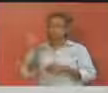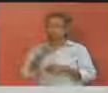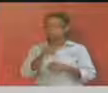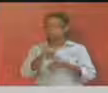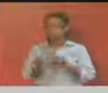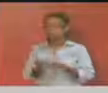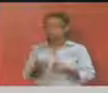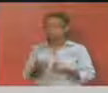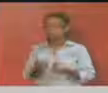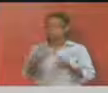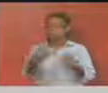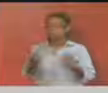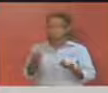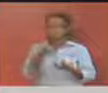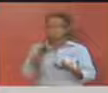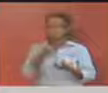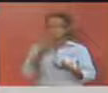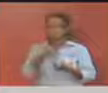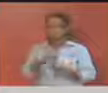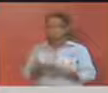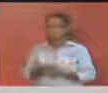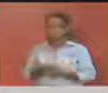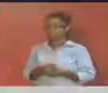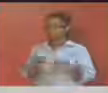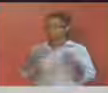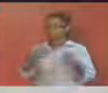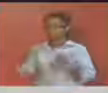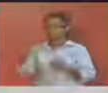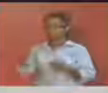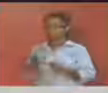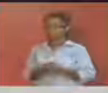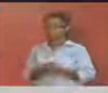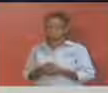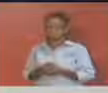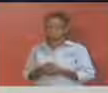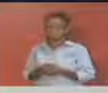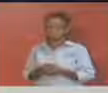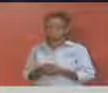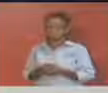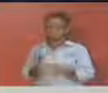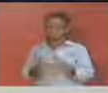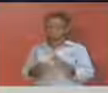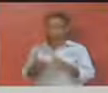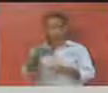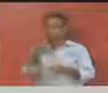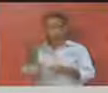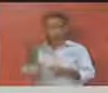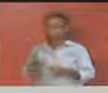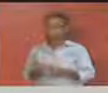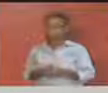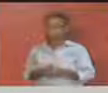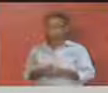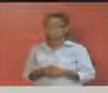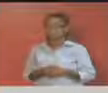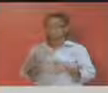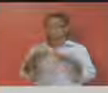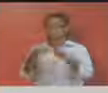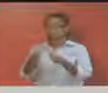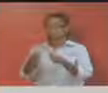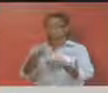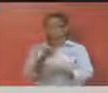and hypertension. So you will get the most bang for your buck if you go after these 3 initial